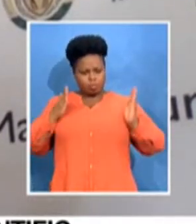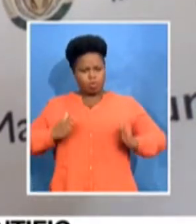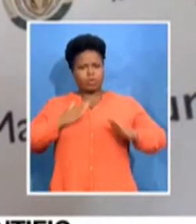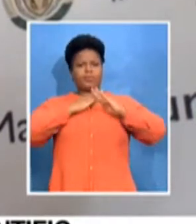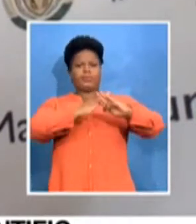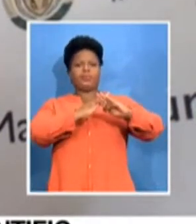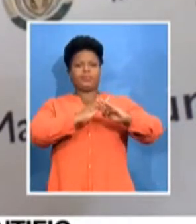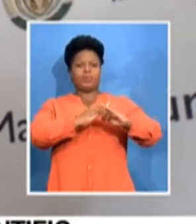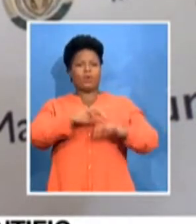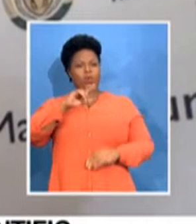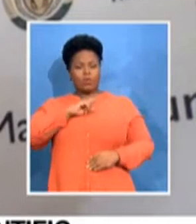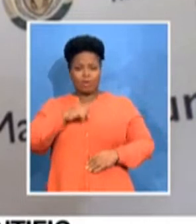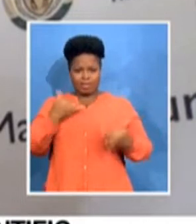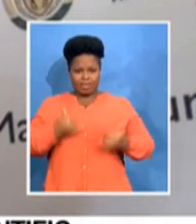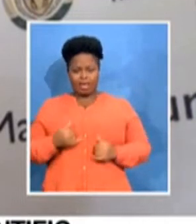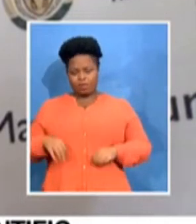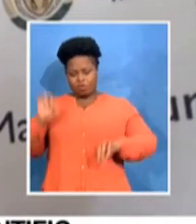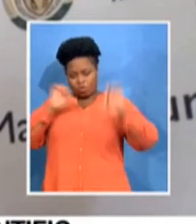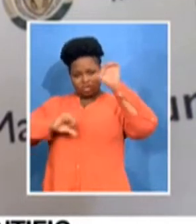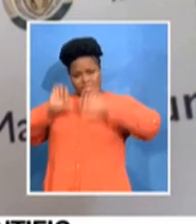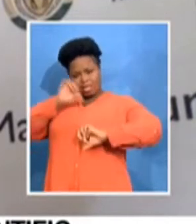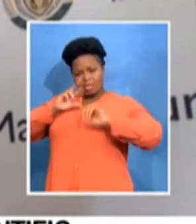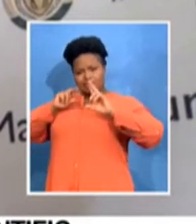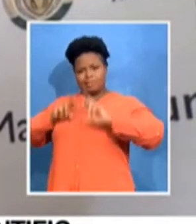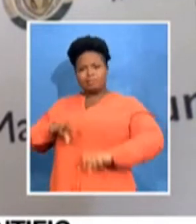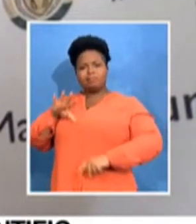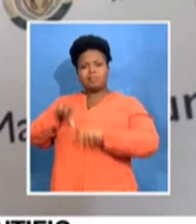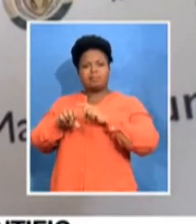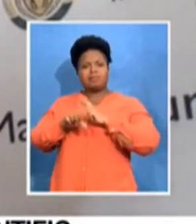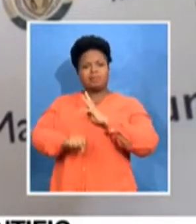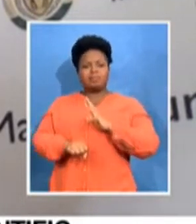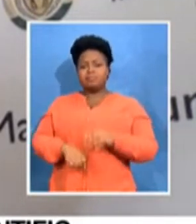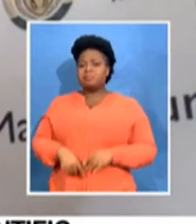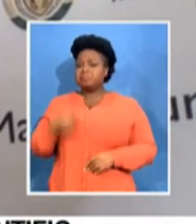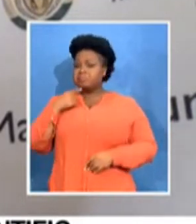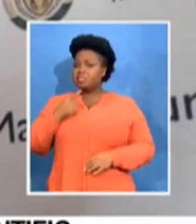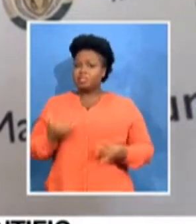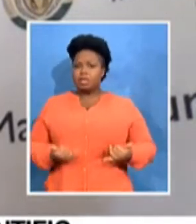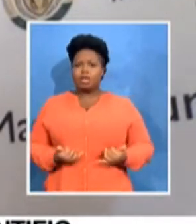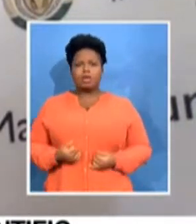scientists, that neutralize itself and other